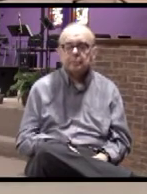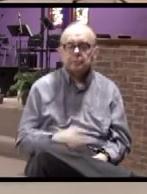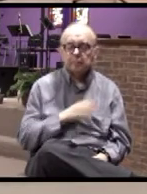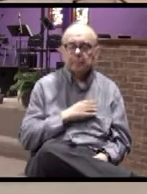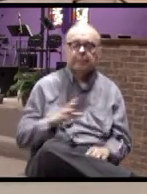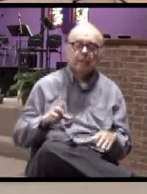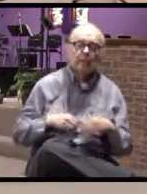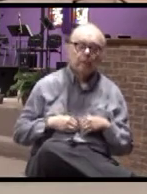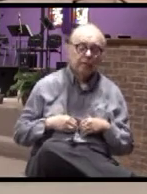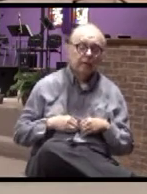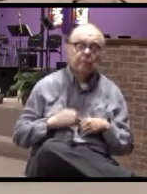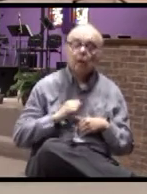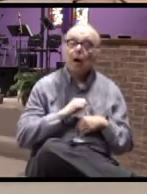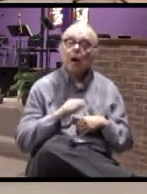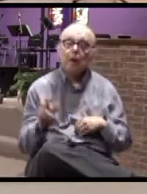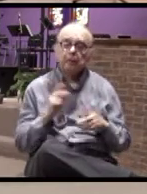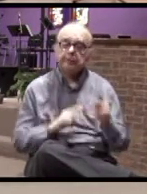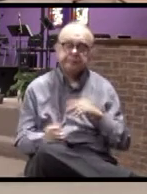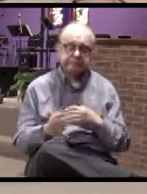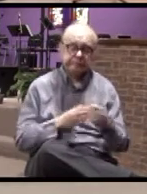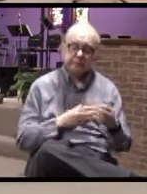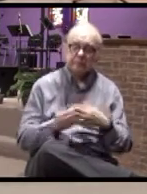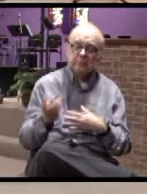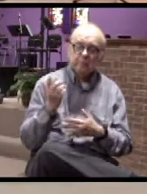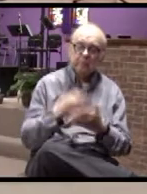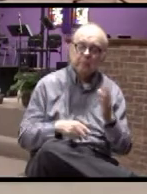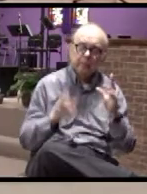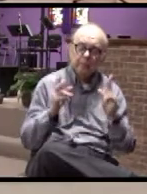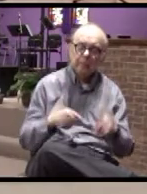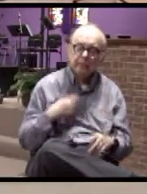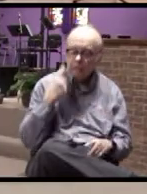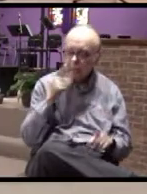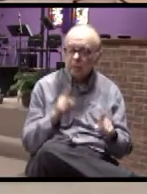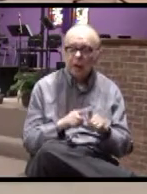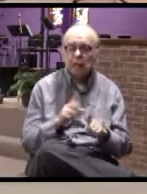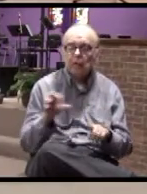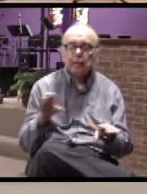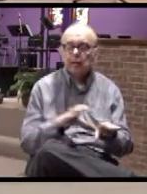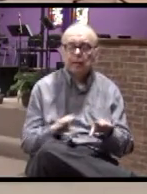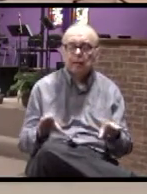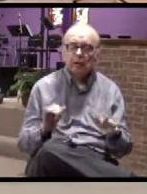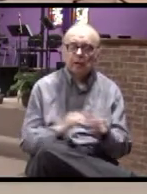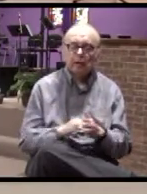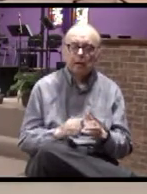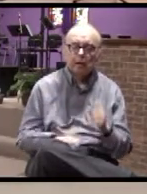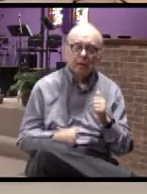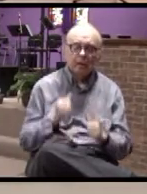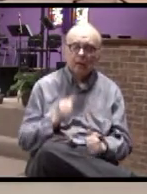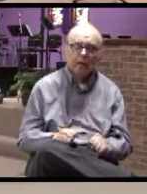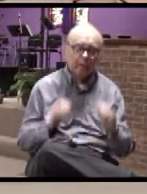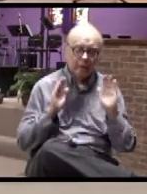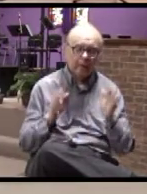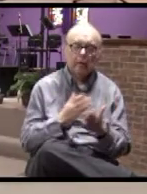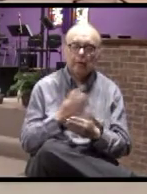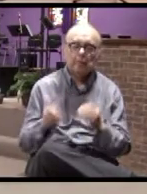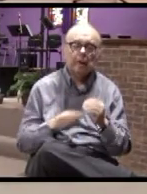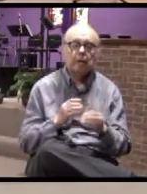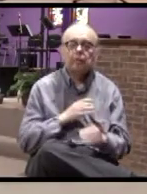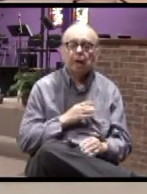Christ accepted them all. It didn't matter what they looked like or what they did. That is the most wonderful thing about